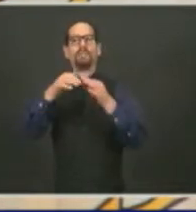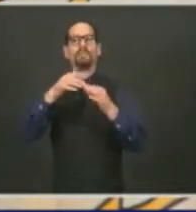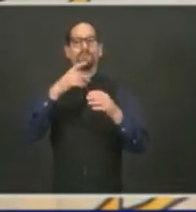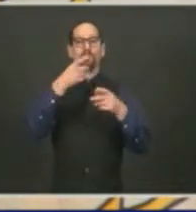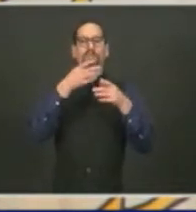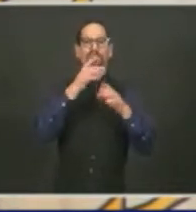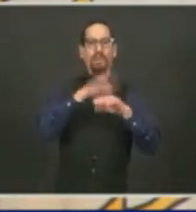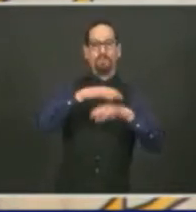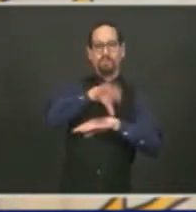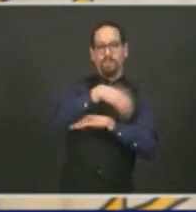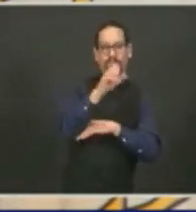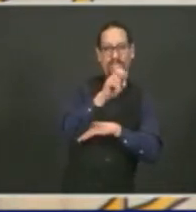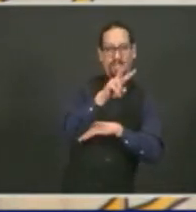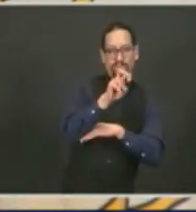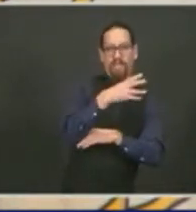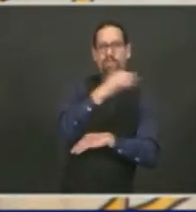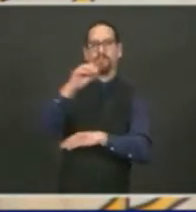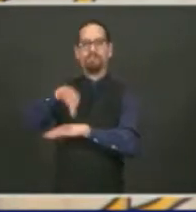people can spread out.